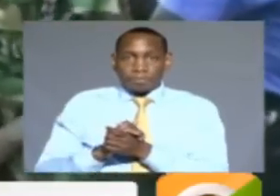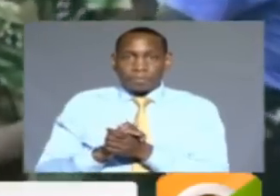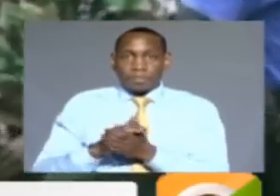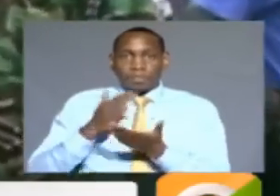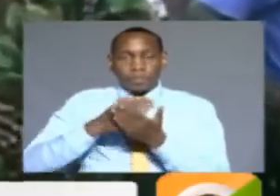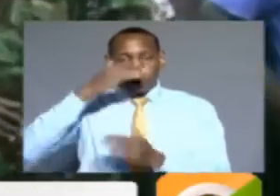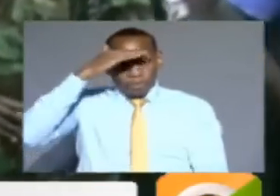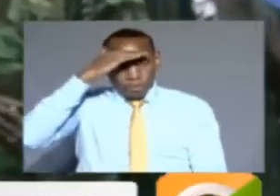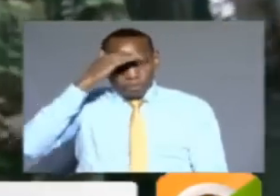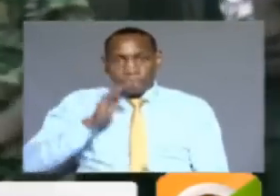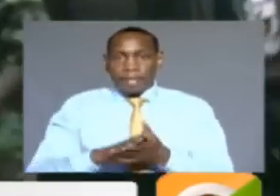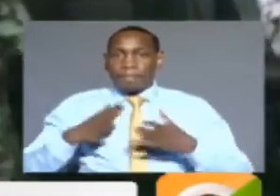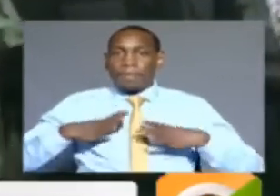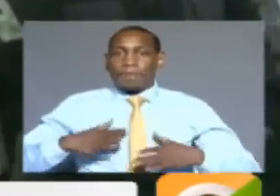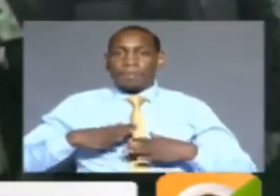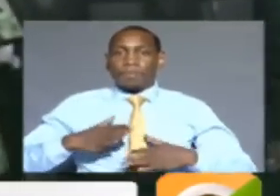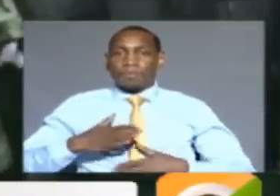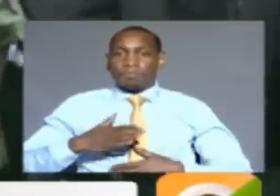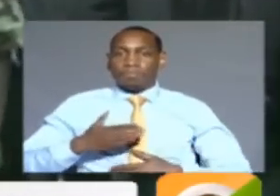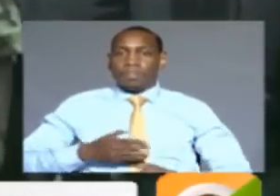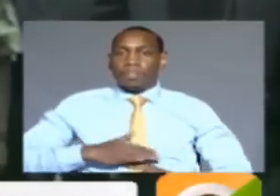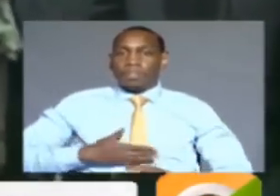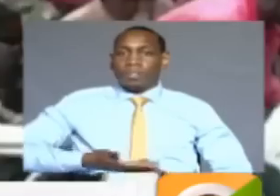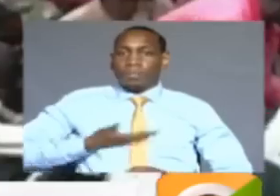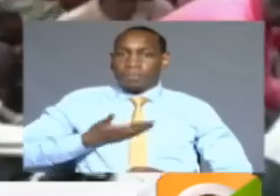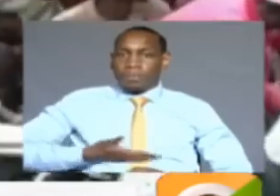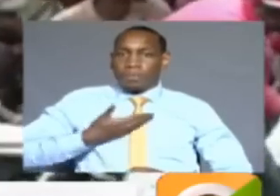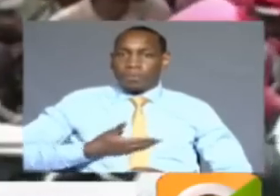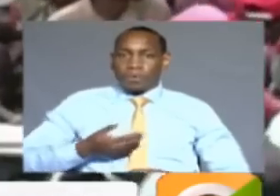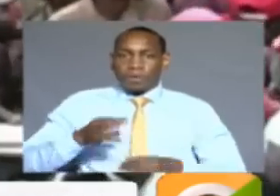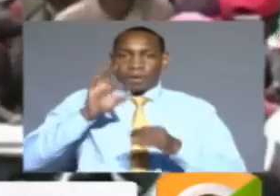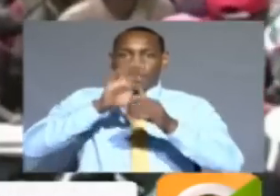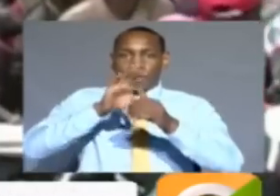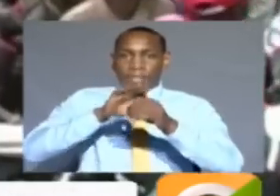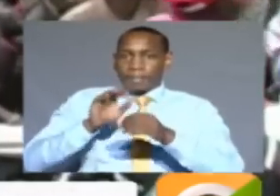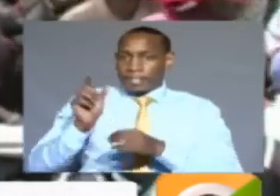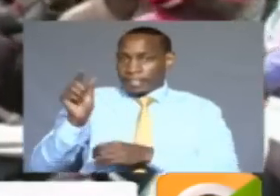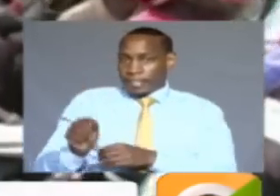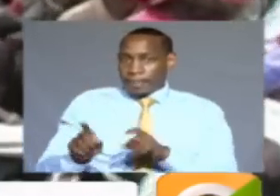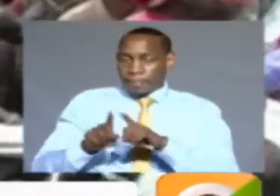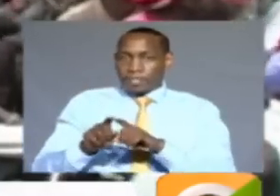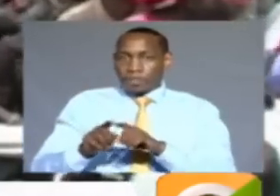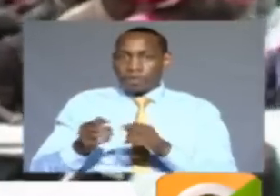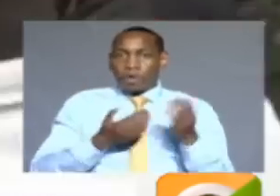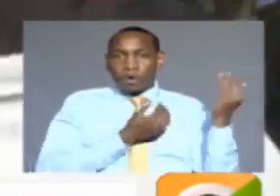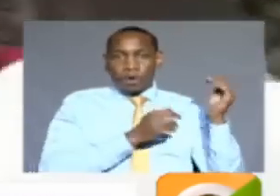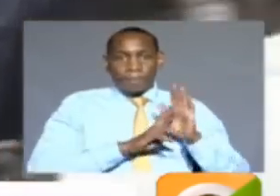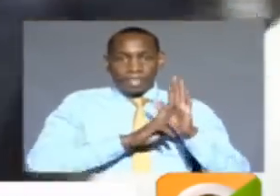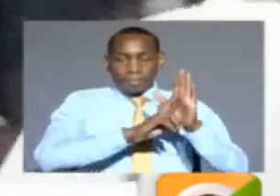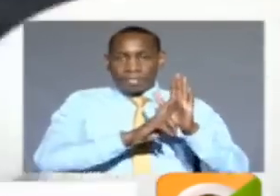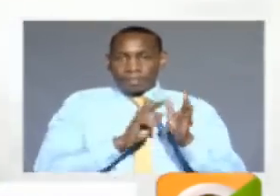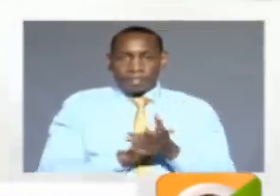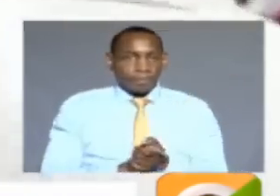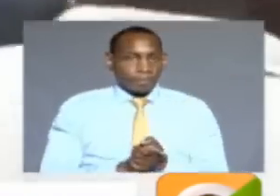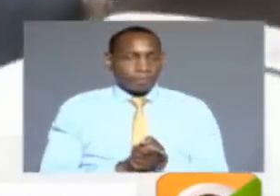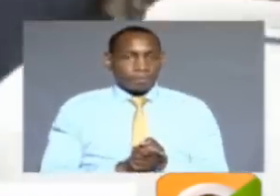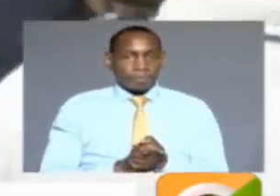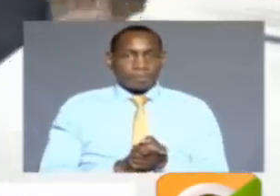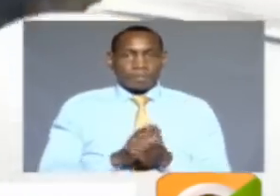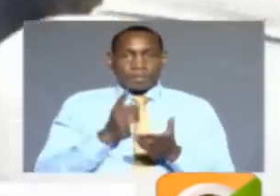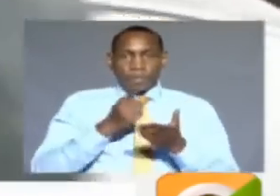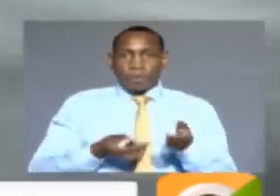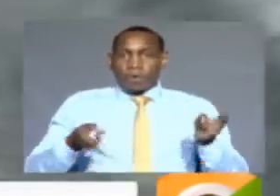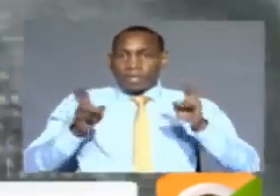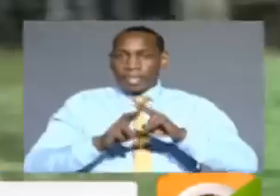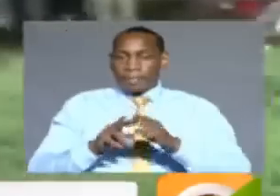we elected this guy with the hope and prayer that he would represent us, but he comes and messes up a meeting. They woke up at 3. What happened to that recall